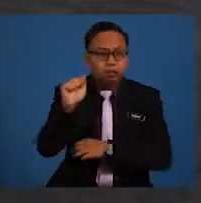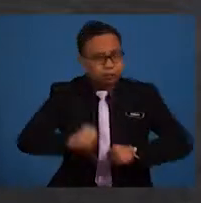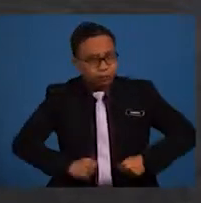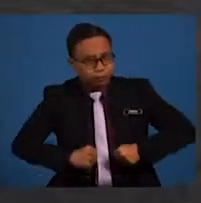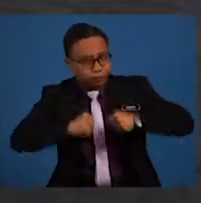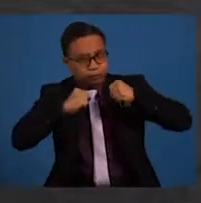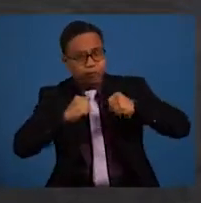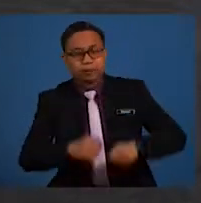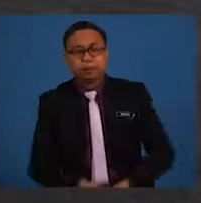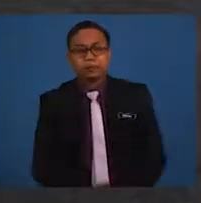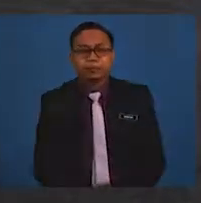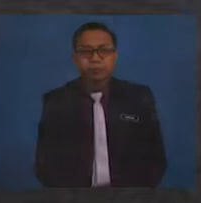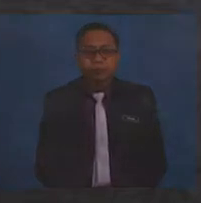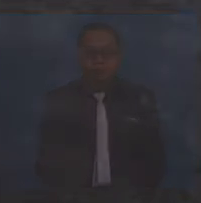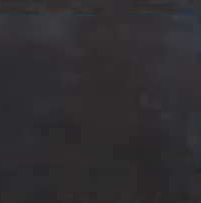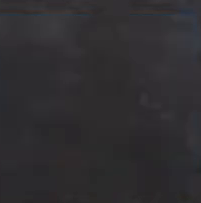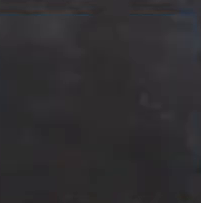survivor.